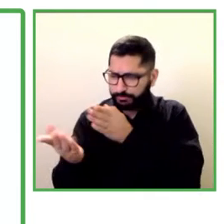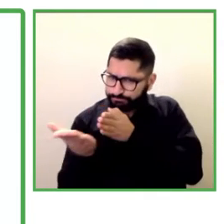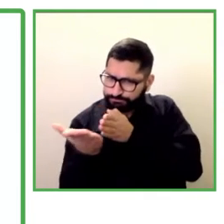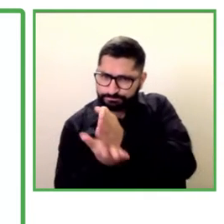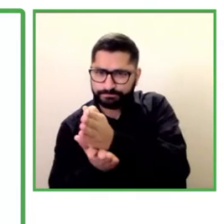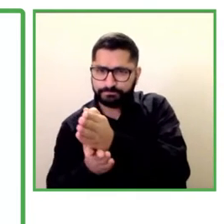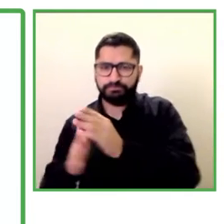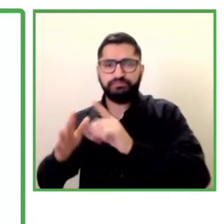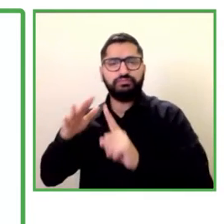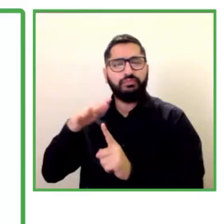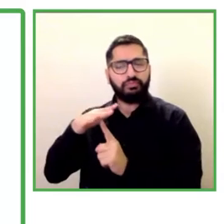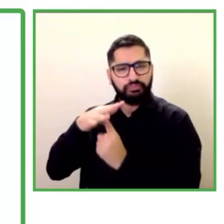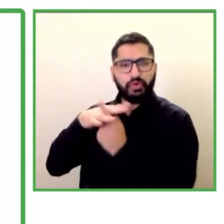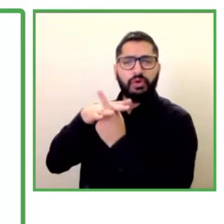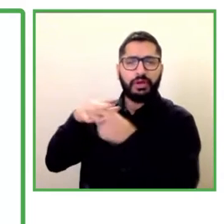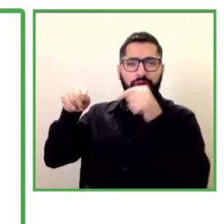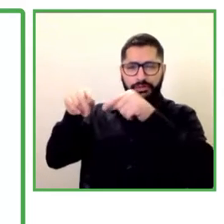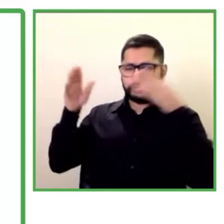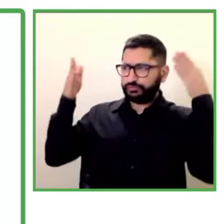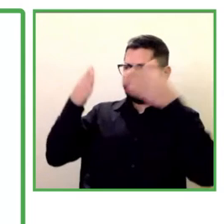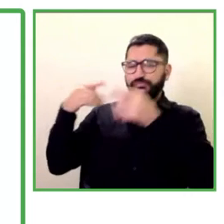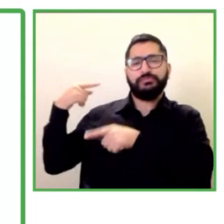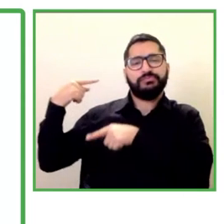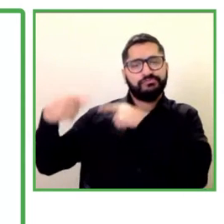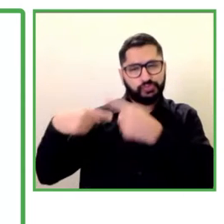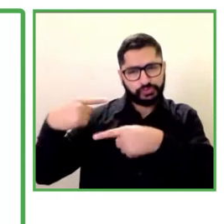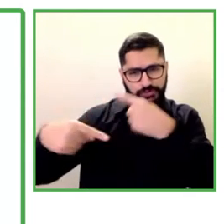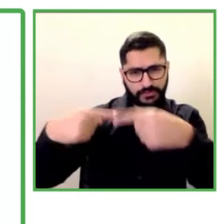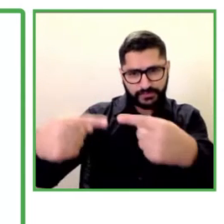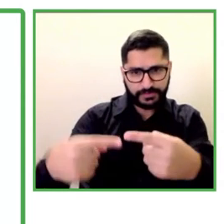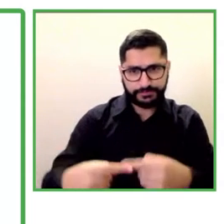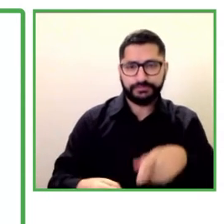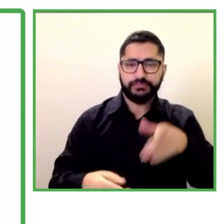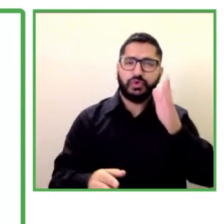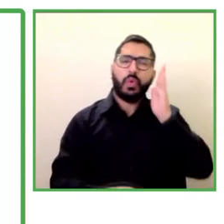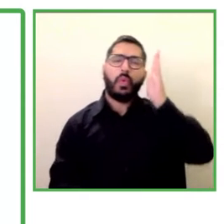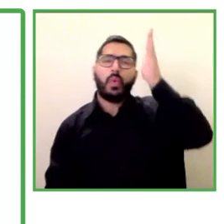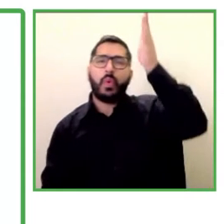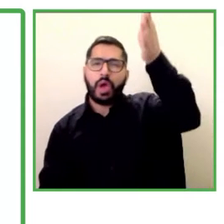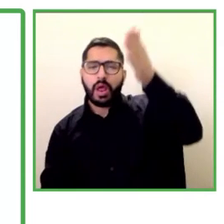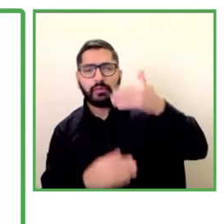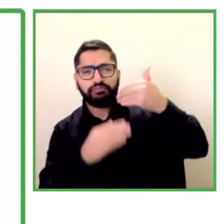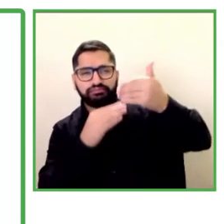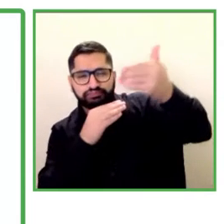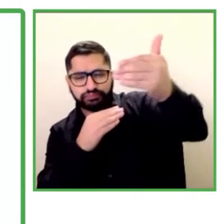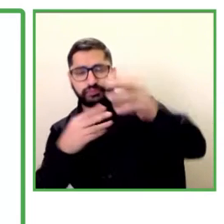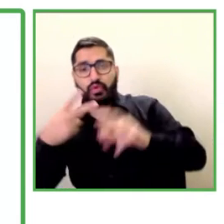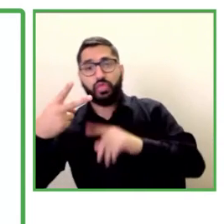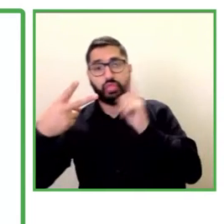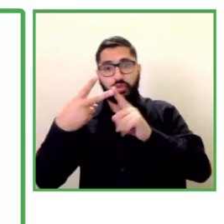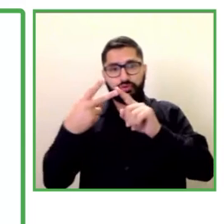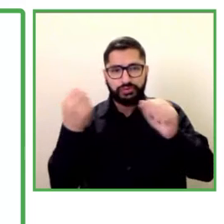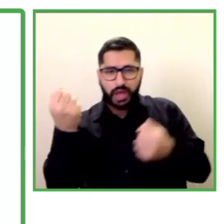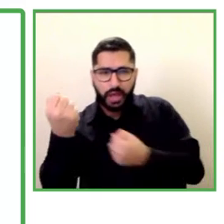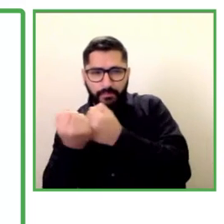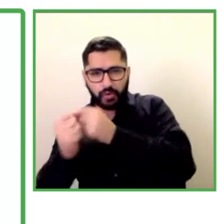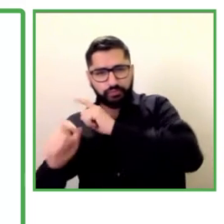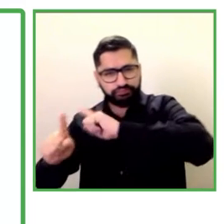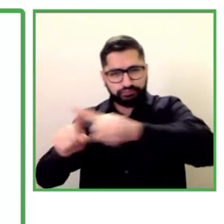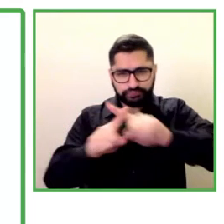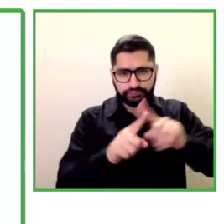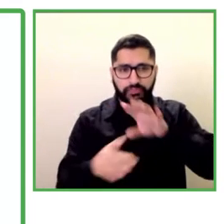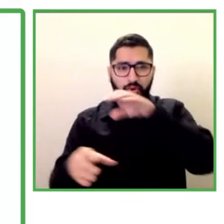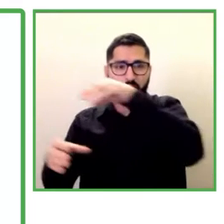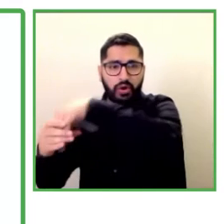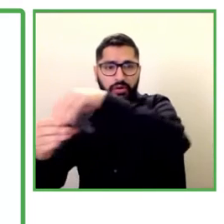this gave origin to this institution. We want to support and be supported by other companies or